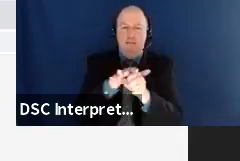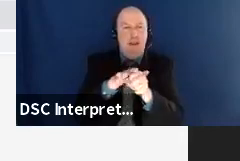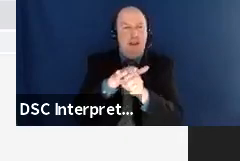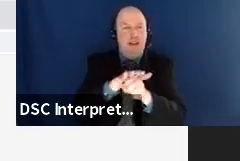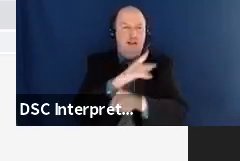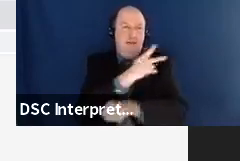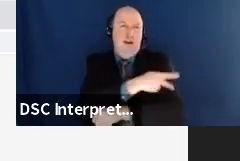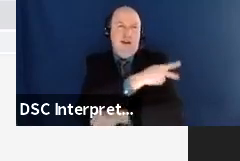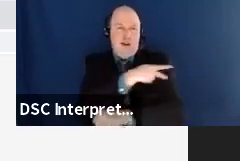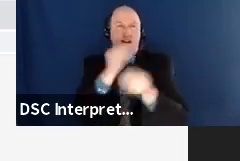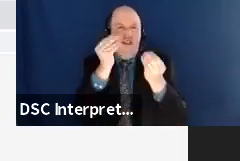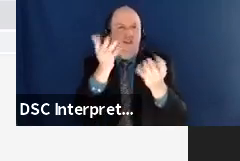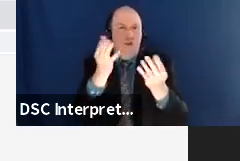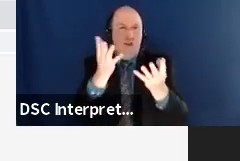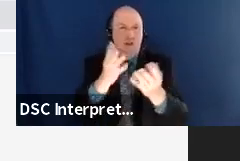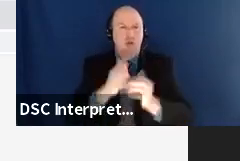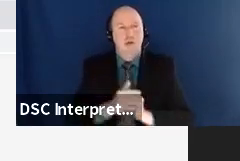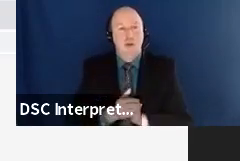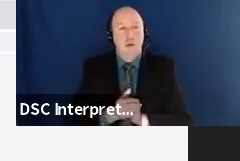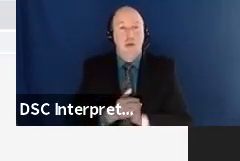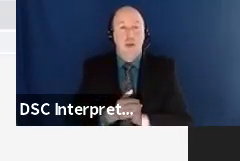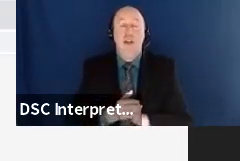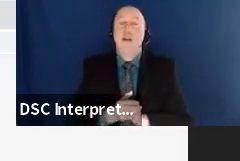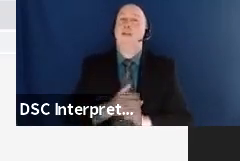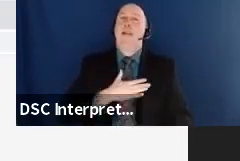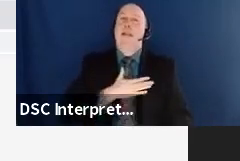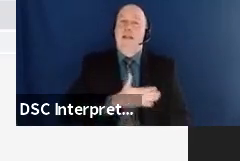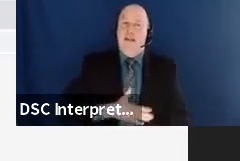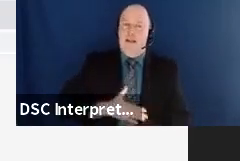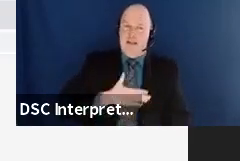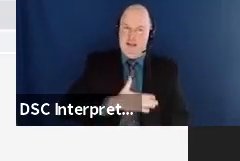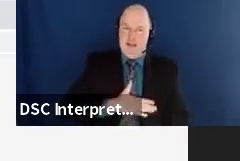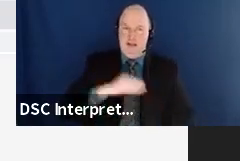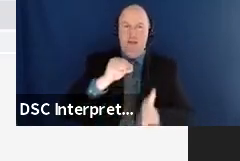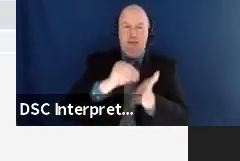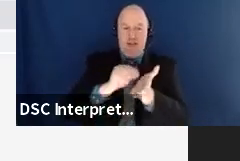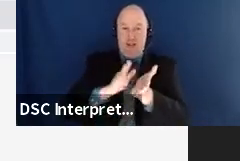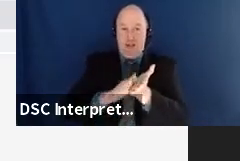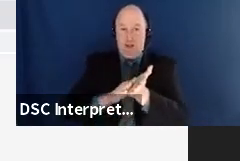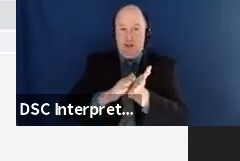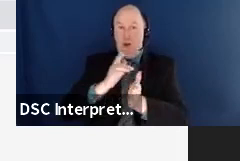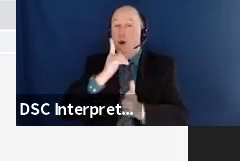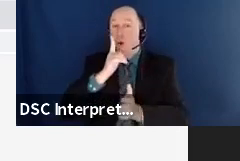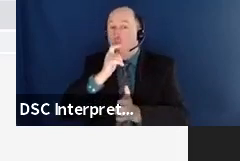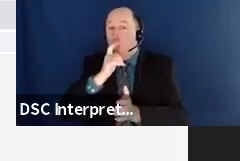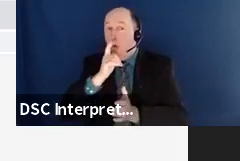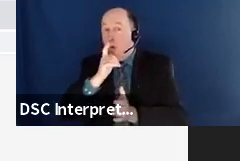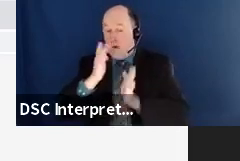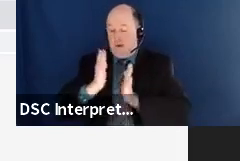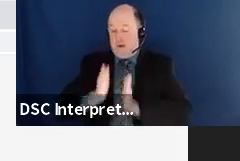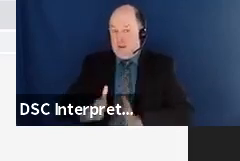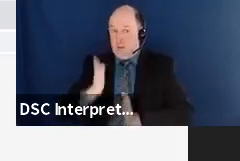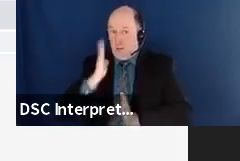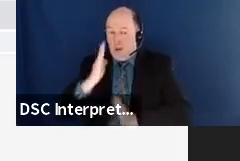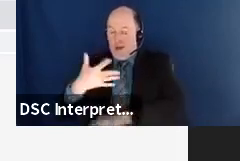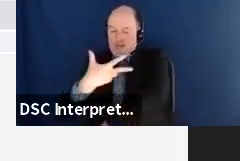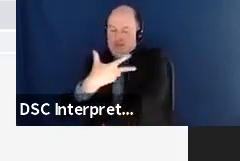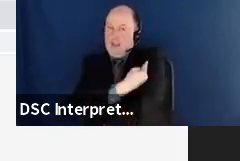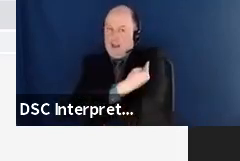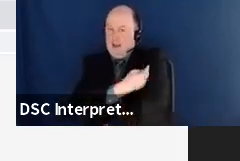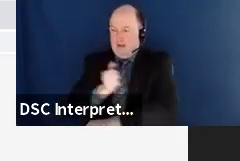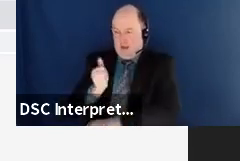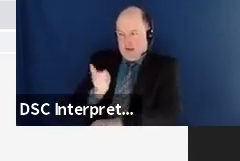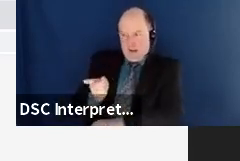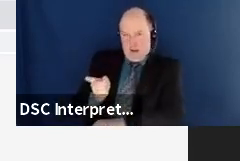patient information. Make sure that you please put in the name of the person who's receiving the vaccine. And you